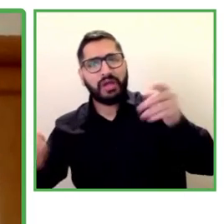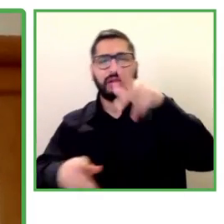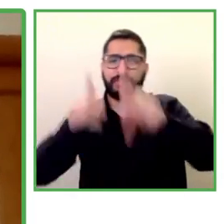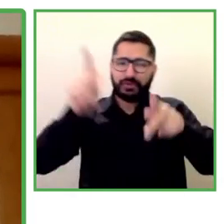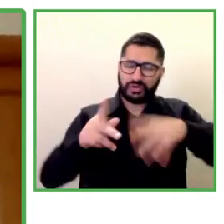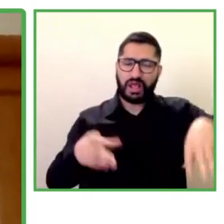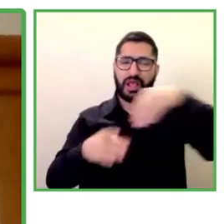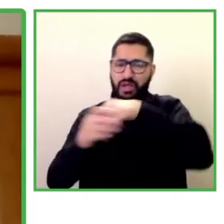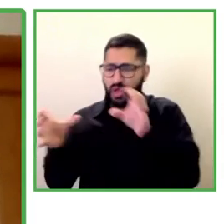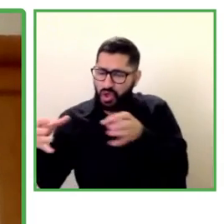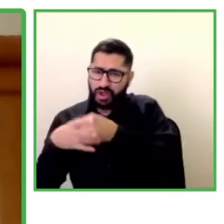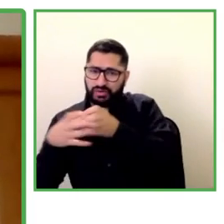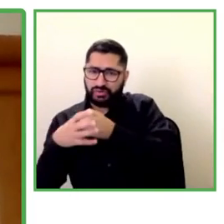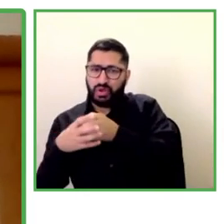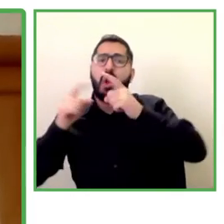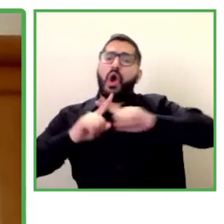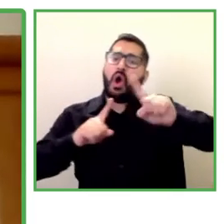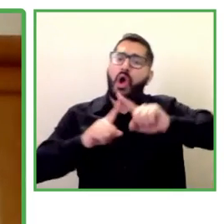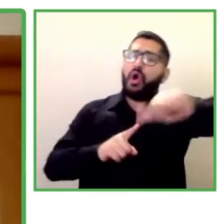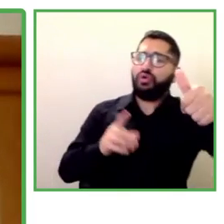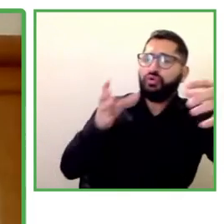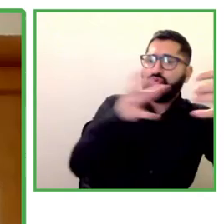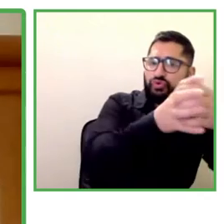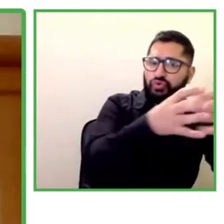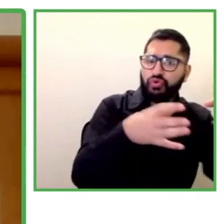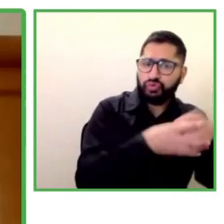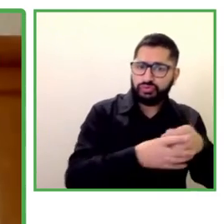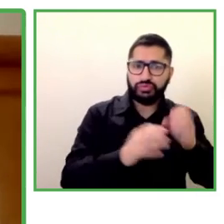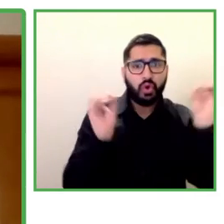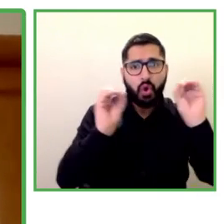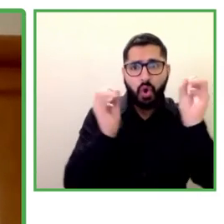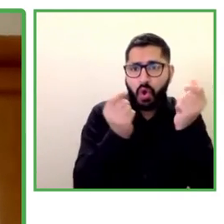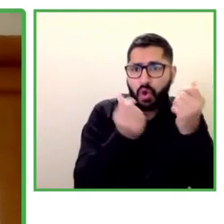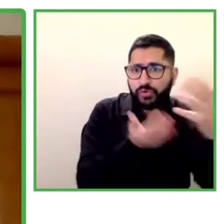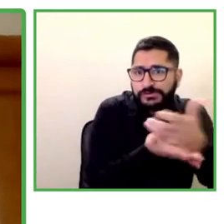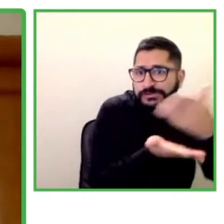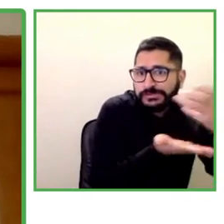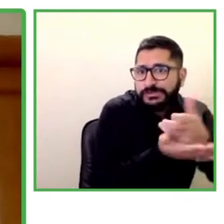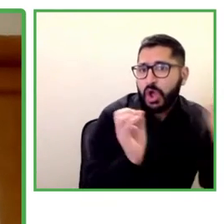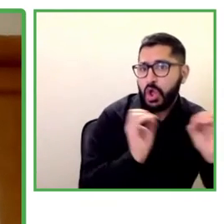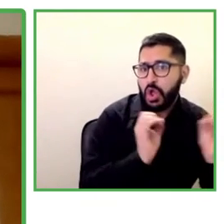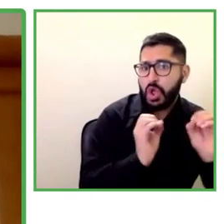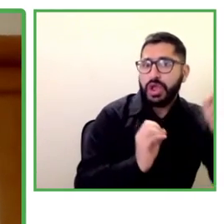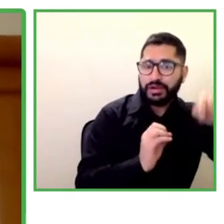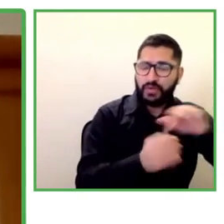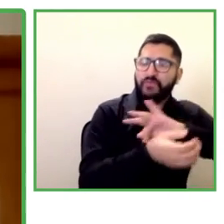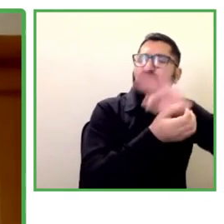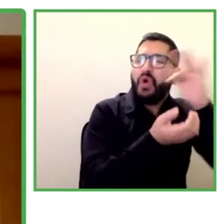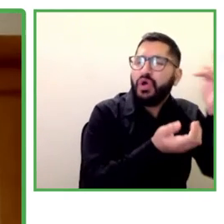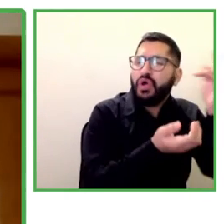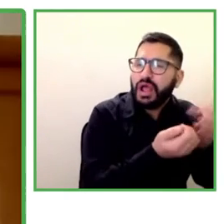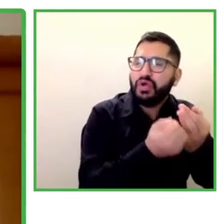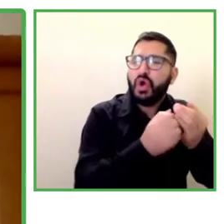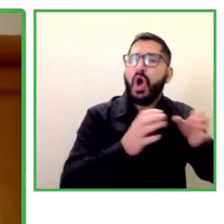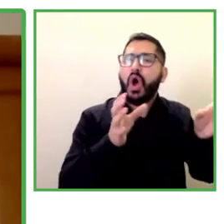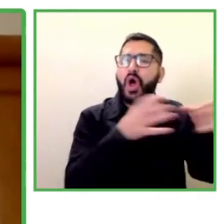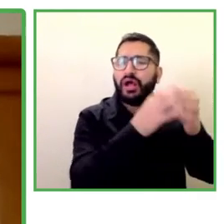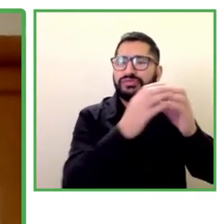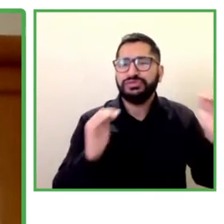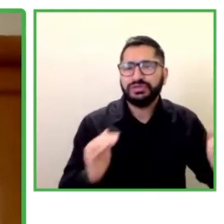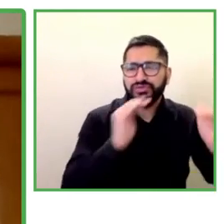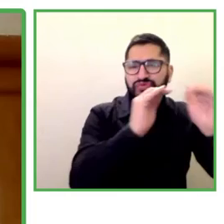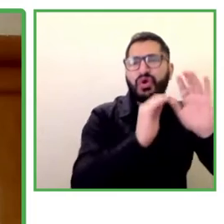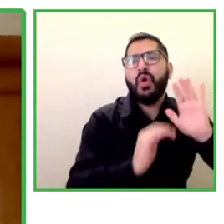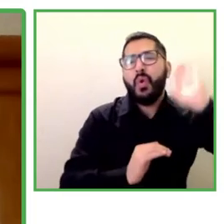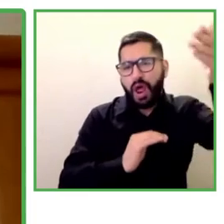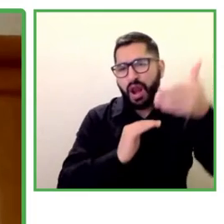nationally, and there are other ones that are boosted by nonprofit organizations, so foundations, for example. This is going to be talked about in